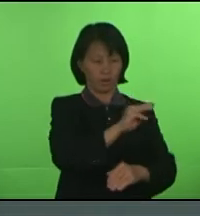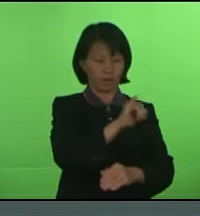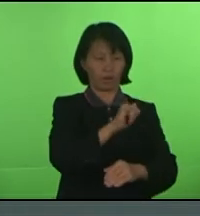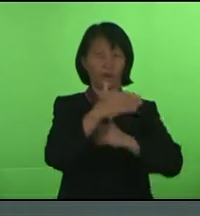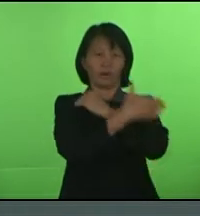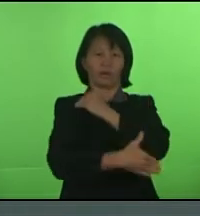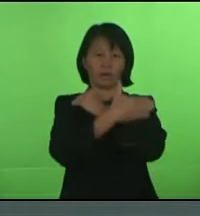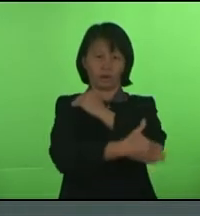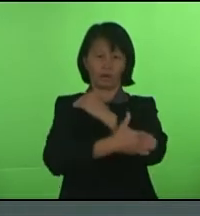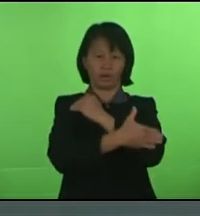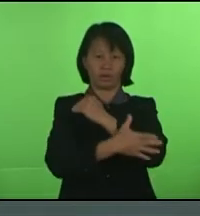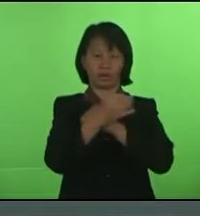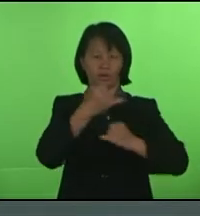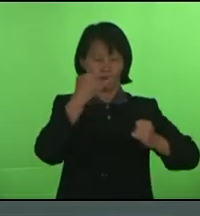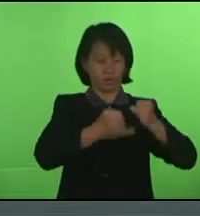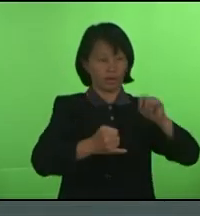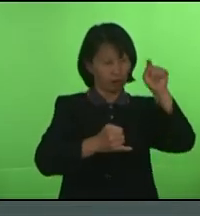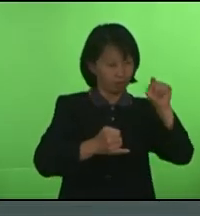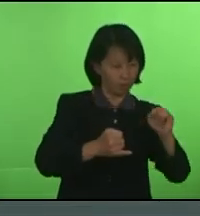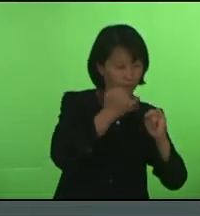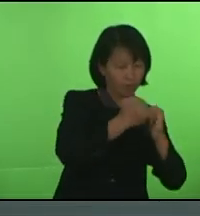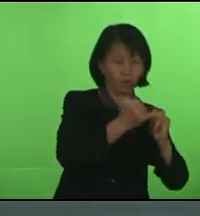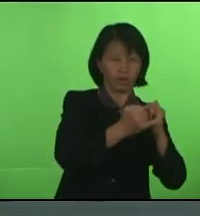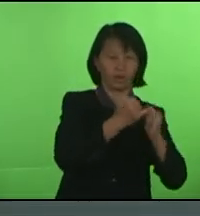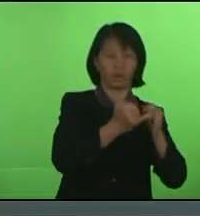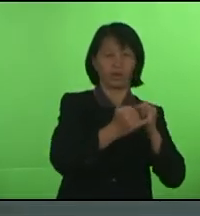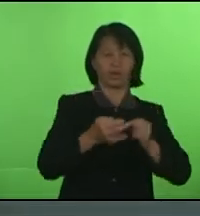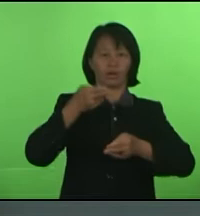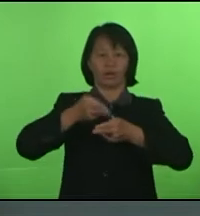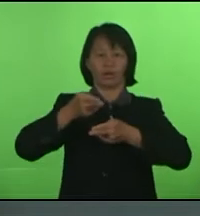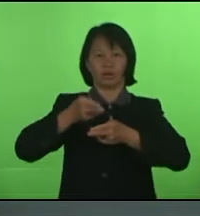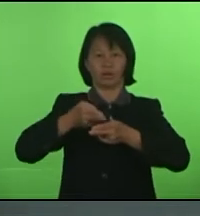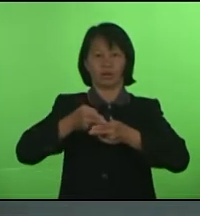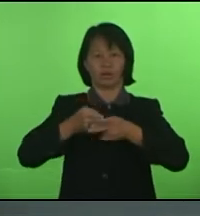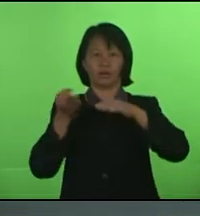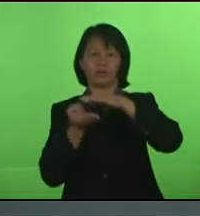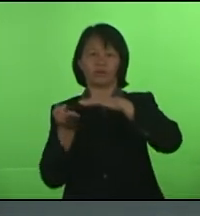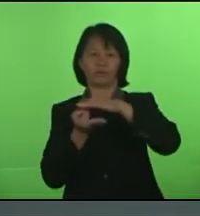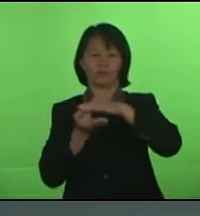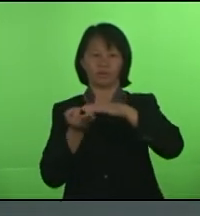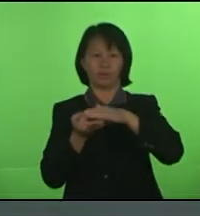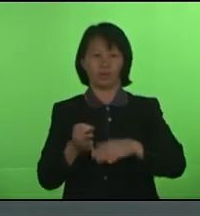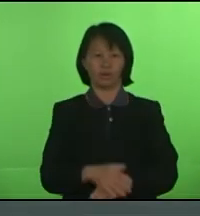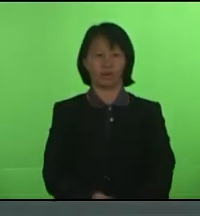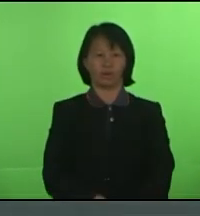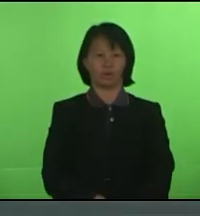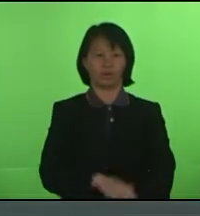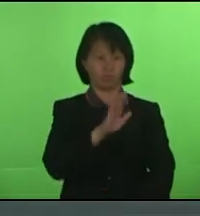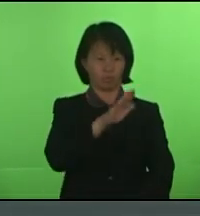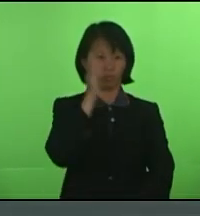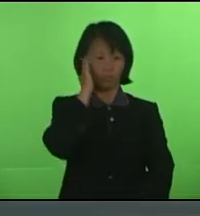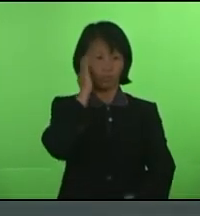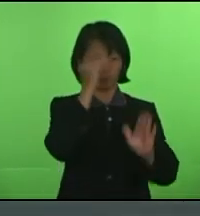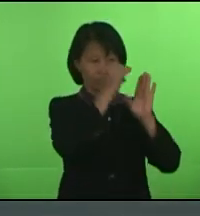country code. And this, the last one here at the back, the newsletter, is the name of the file. Okay, please